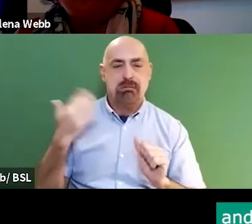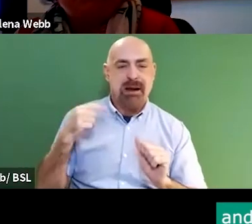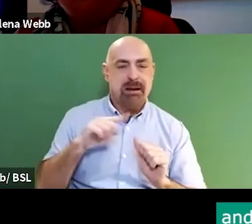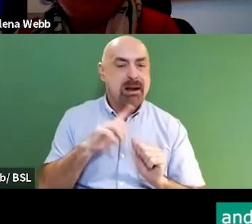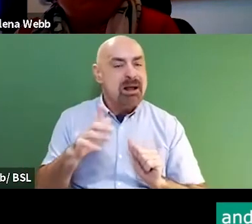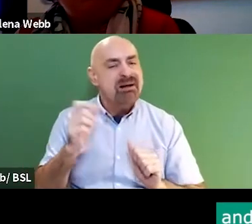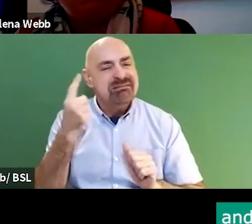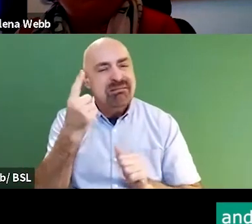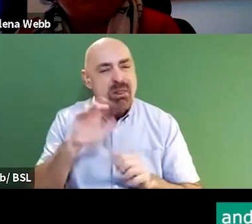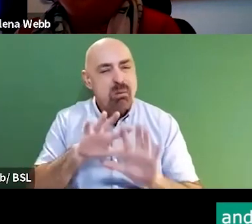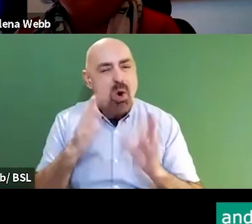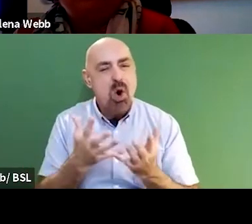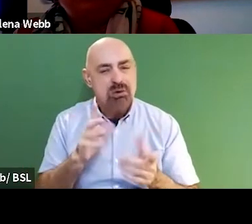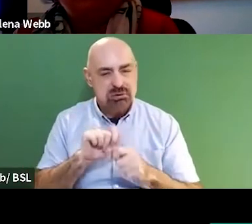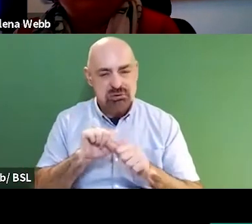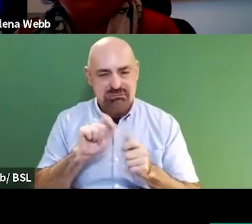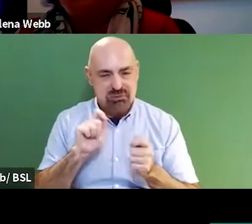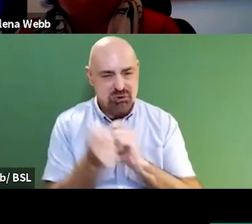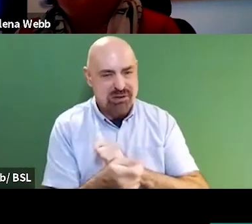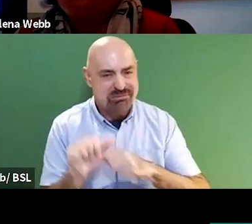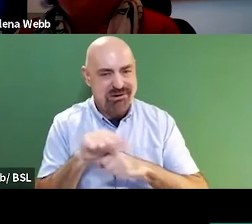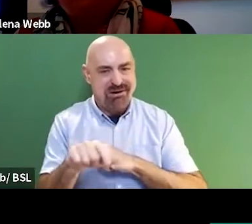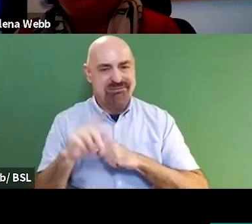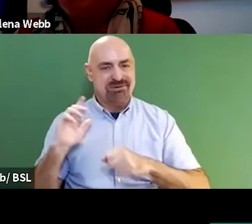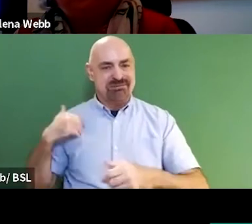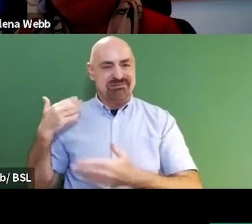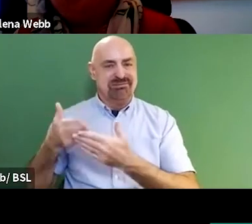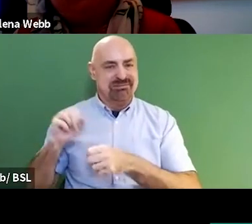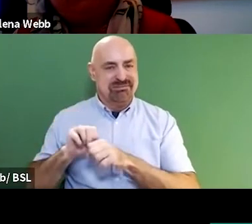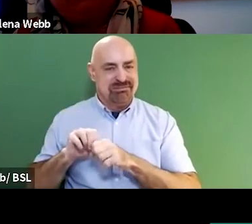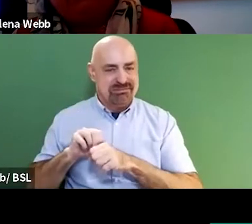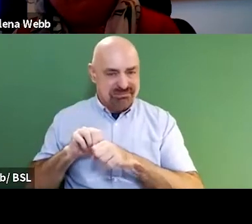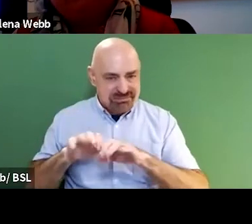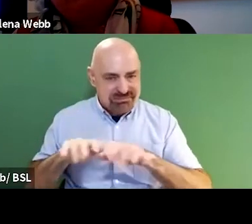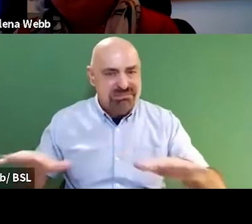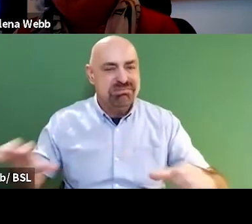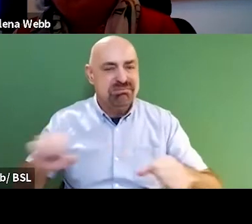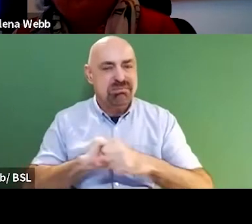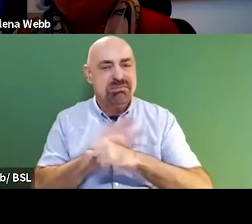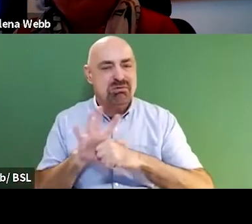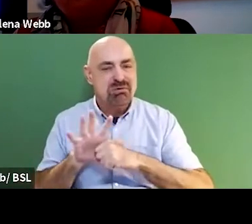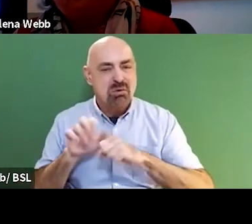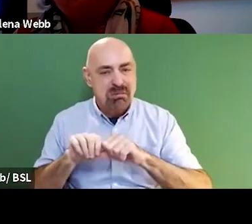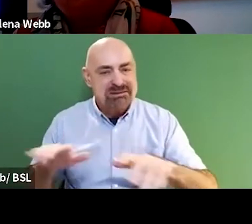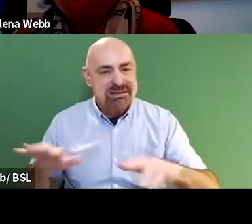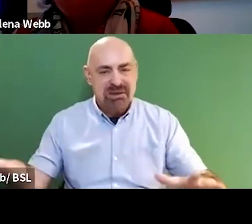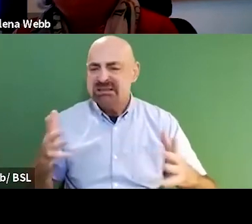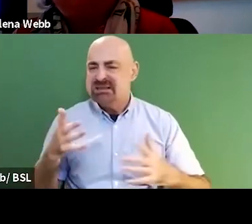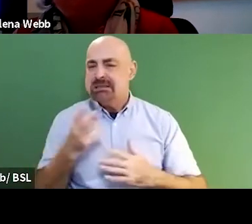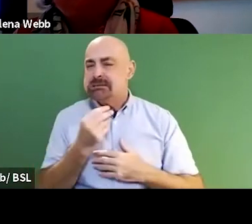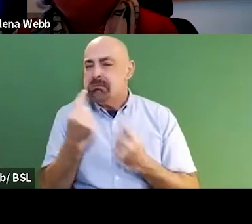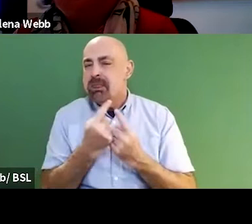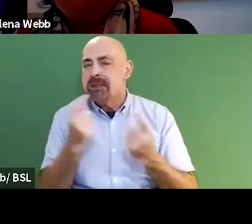bit post-pandemic as well, and that we need to review what we're doing and how we're doing it. So we're in the middle of that process at the